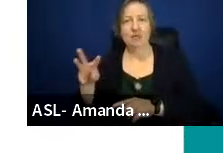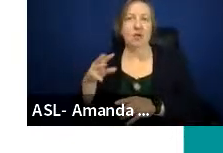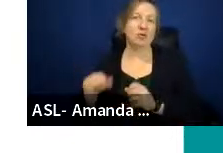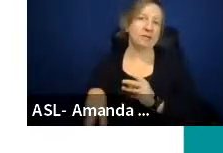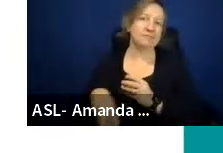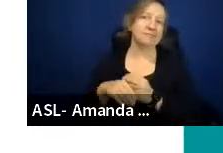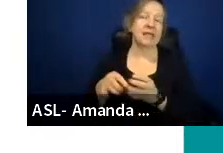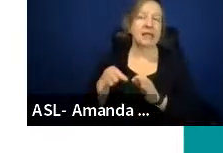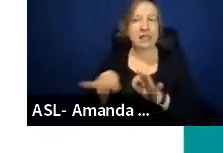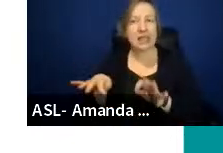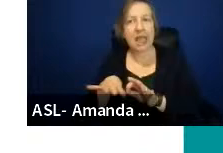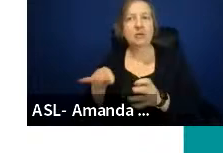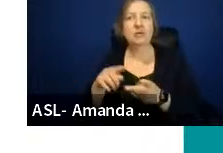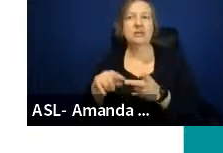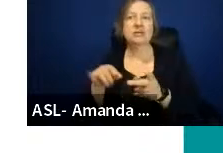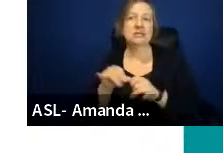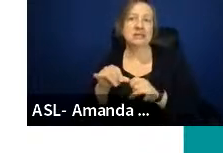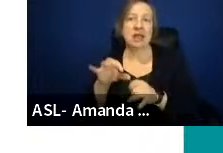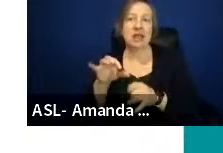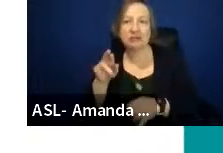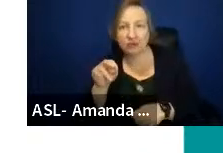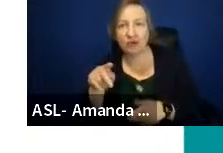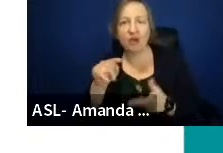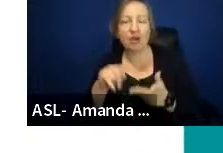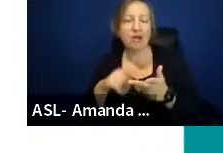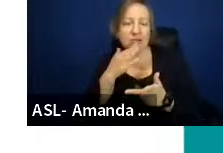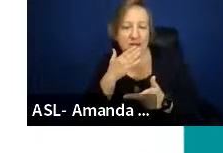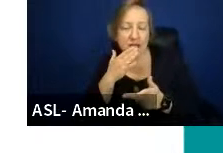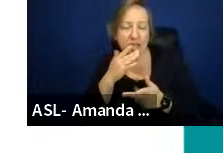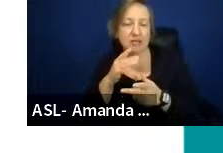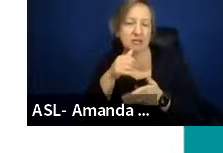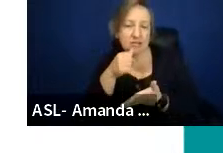language, font size, and font color.